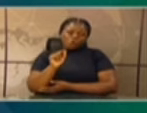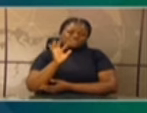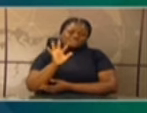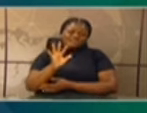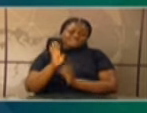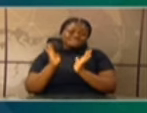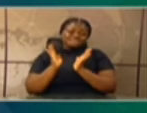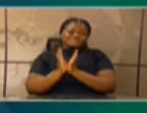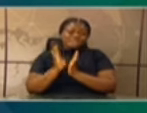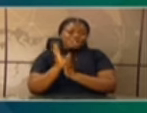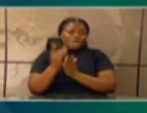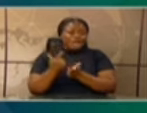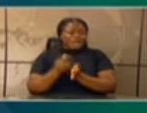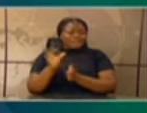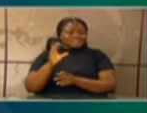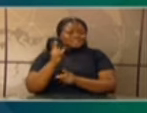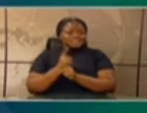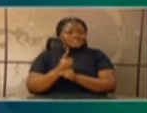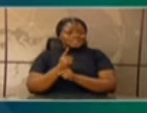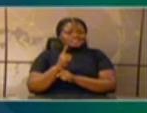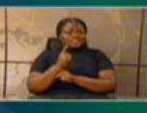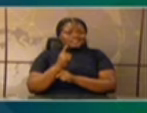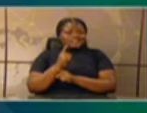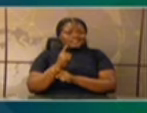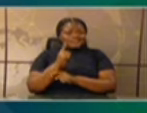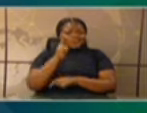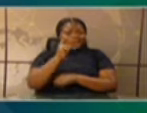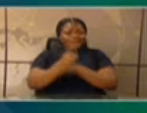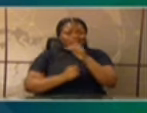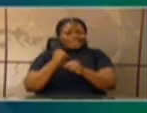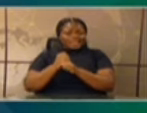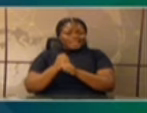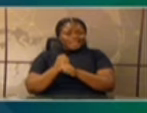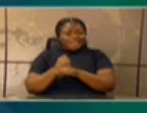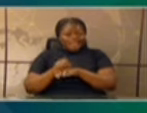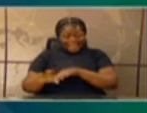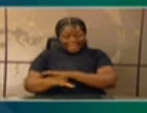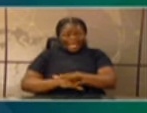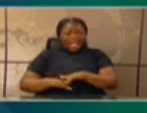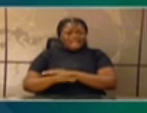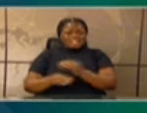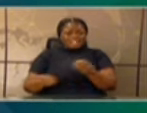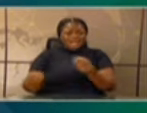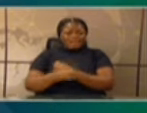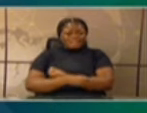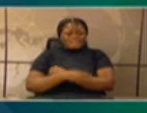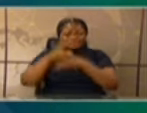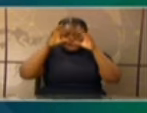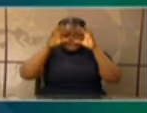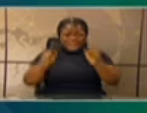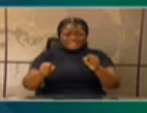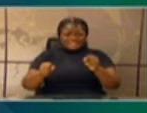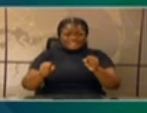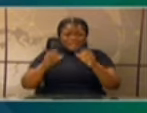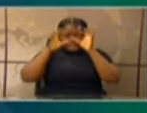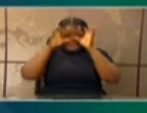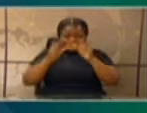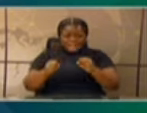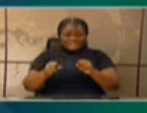cedis in just 1 year. At the office of the vice president, a superintendent, over 4.3